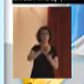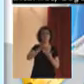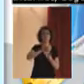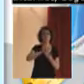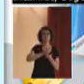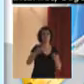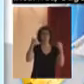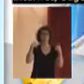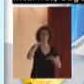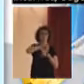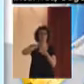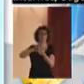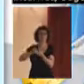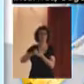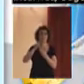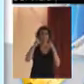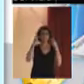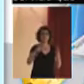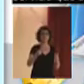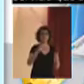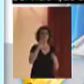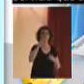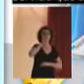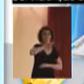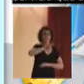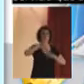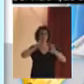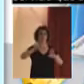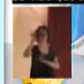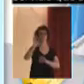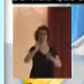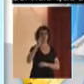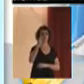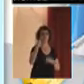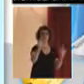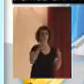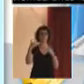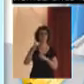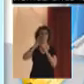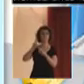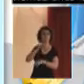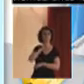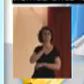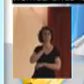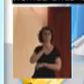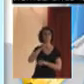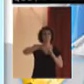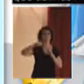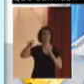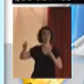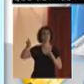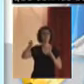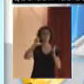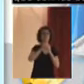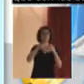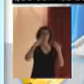according to a service that collects visits, we have found that 28%, which are the 2 sectors in green in this